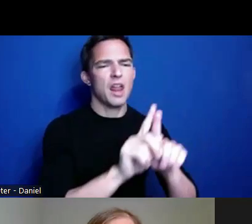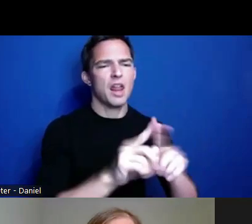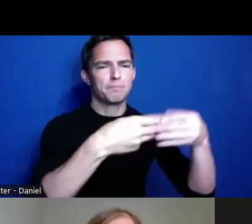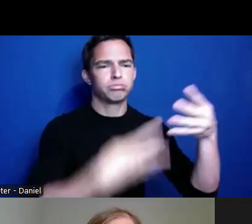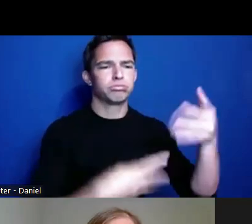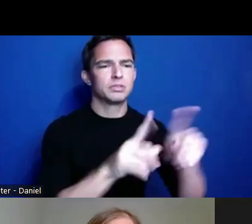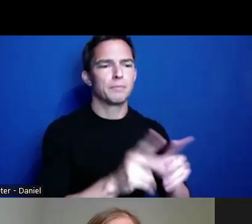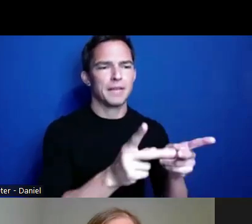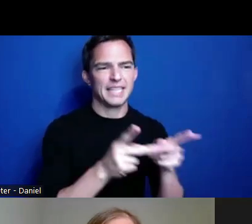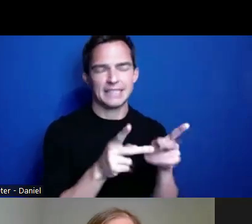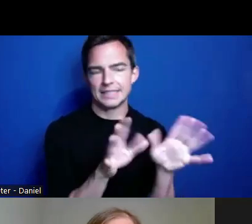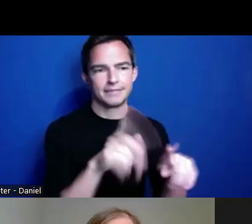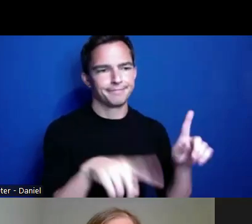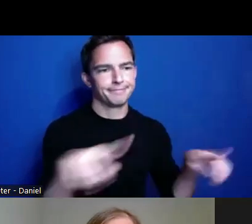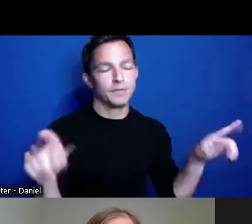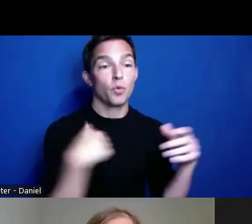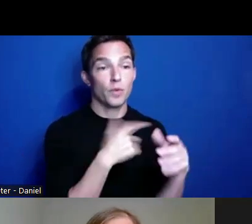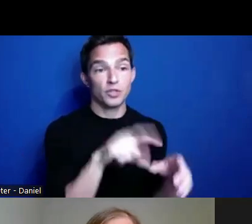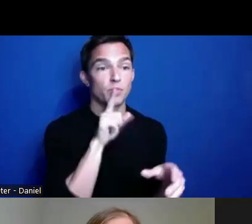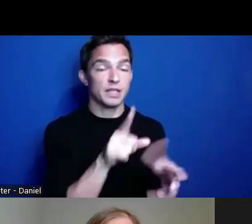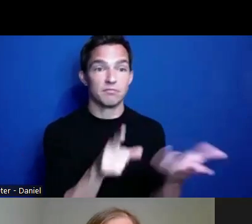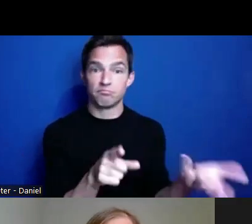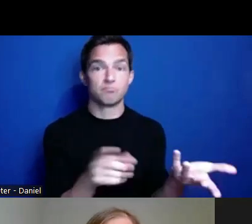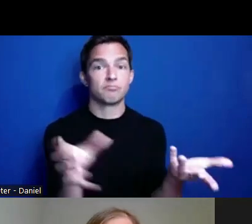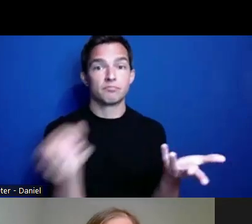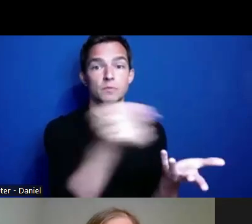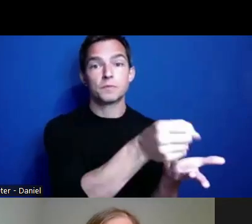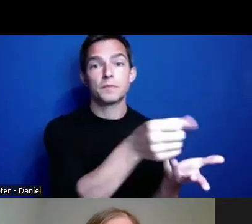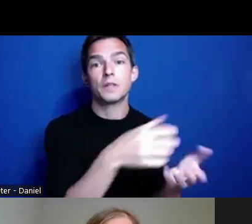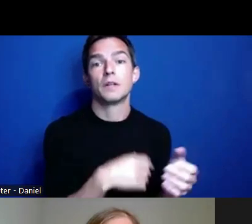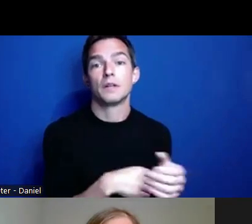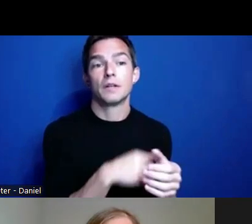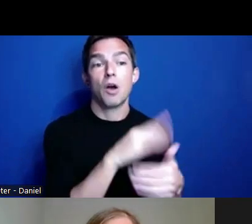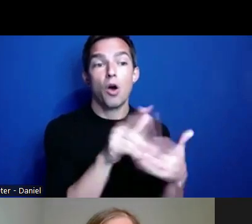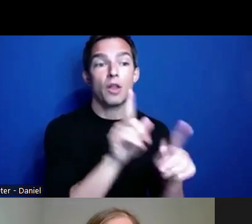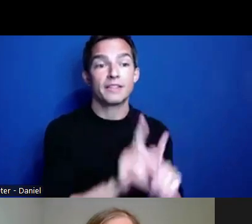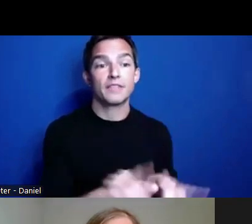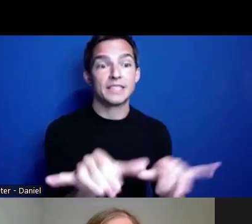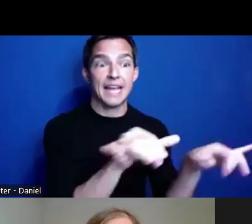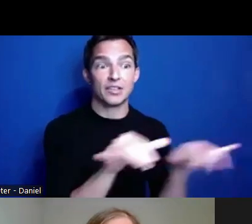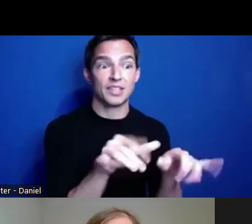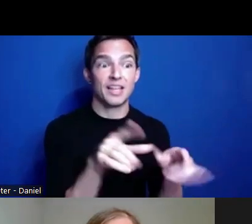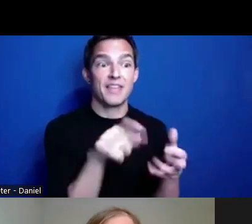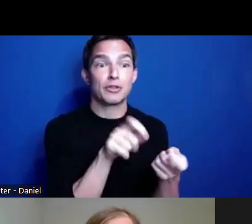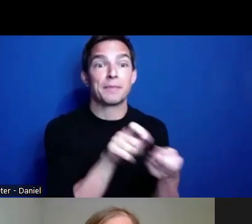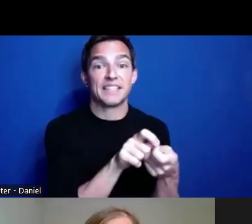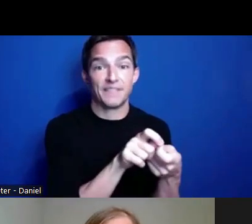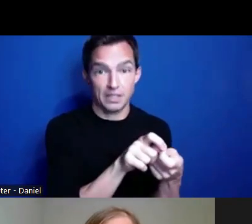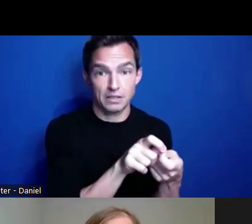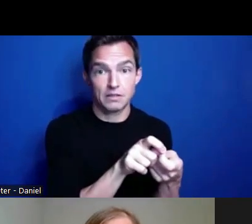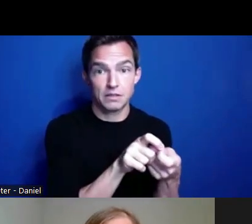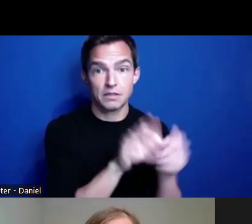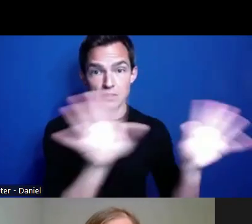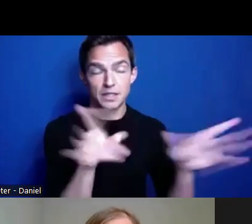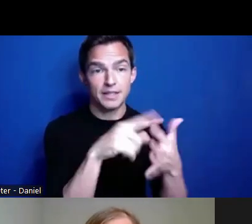spaces. So we should really have, like, all of these standards are specific. I just want to make this clarification. All of